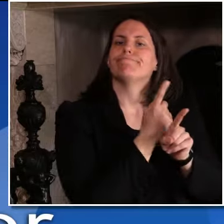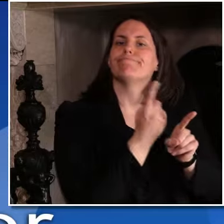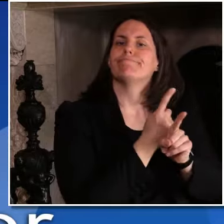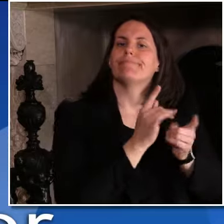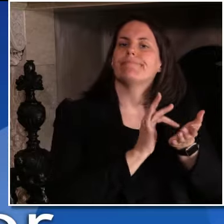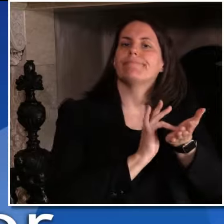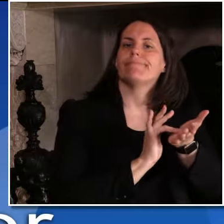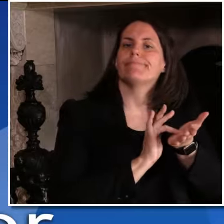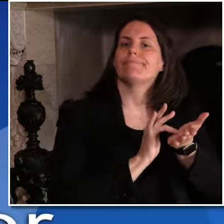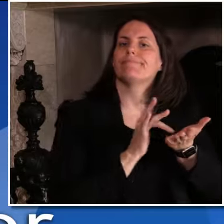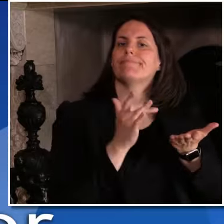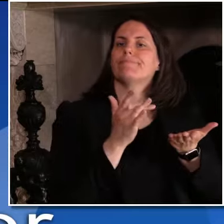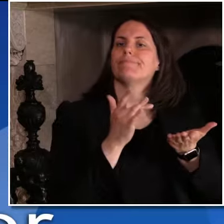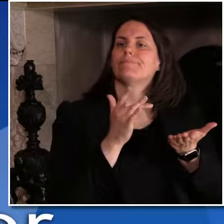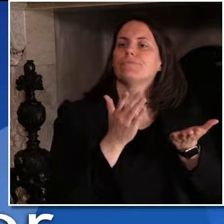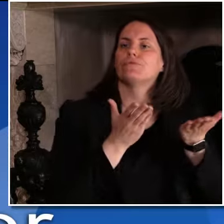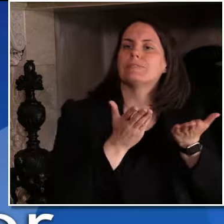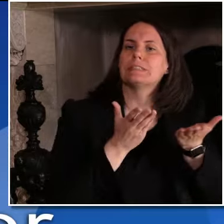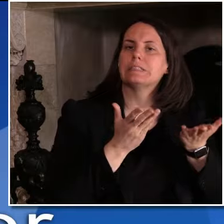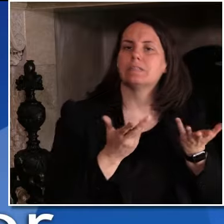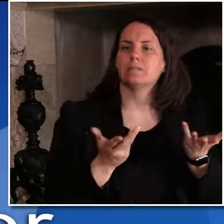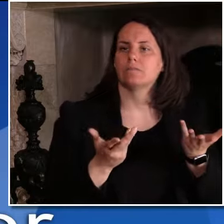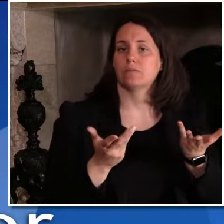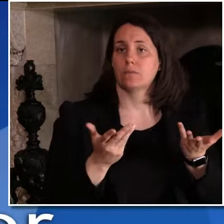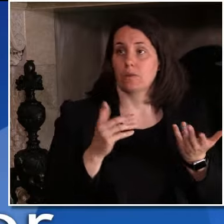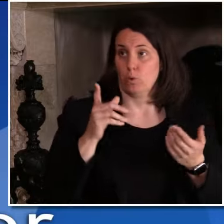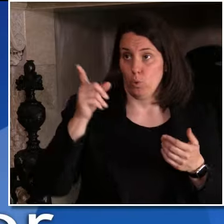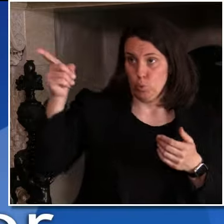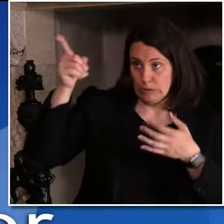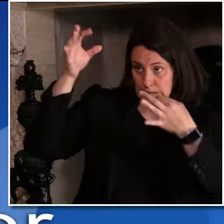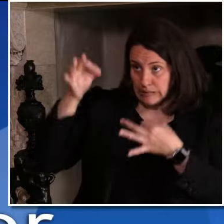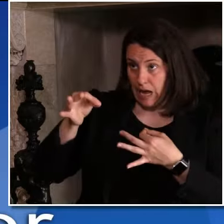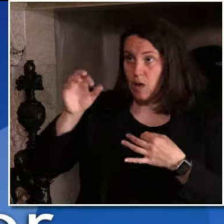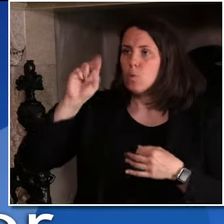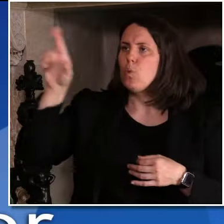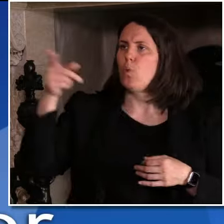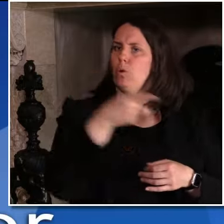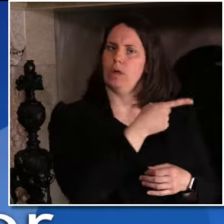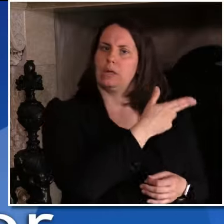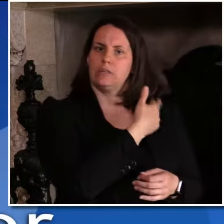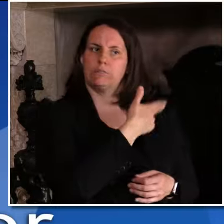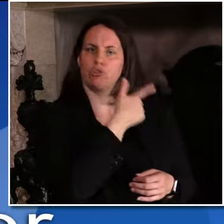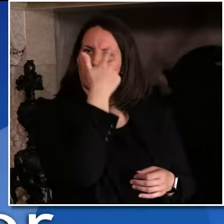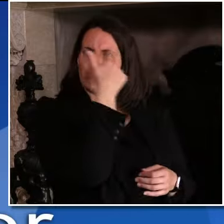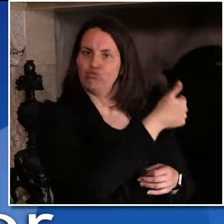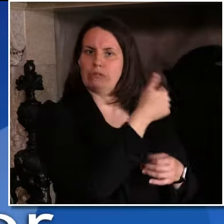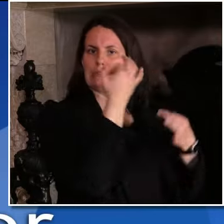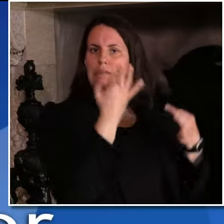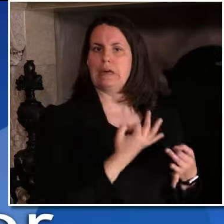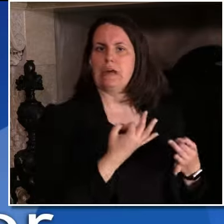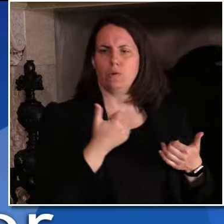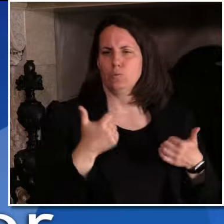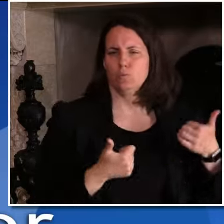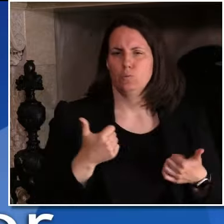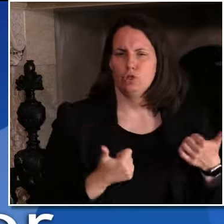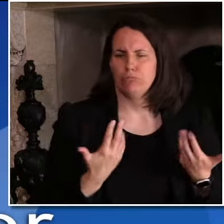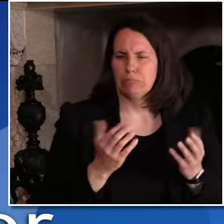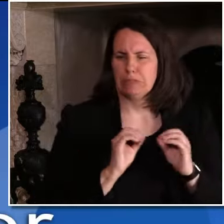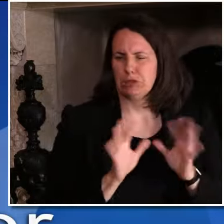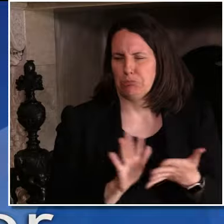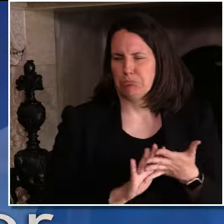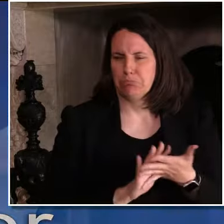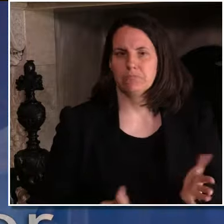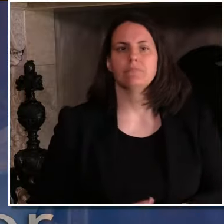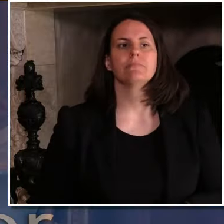just up to the hospital to decide when they think they're ready? Mm-hmm. Thanks, Tim. I'll let Dr. Westergaard dig in a little, but I